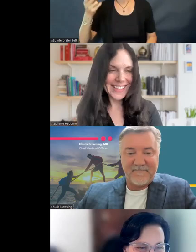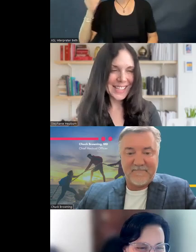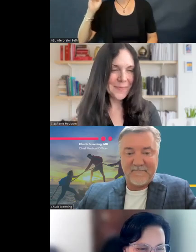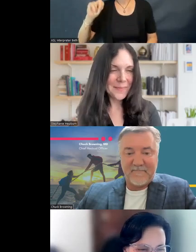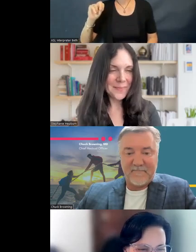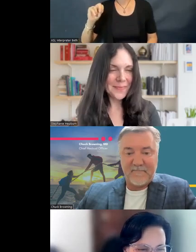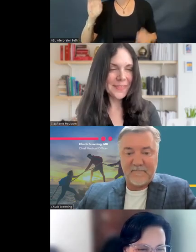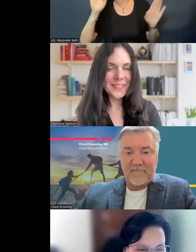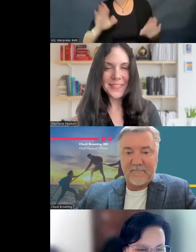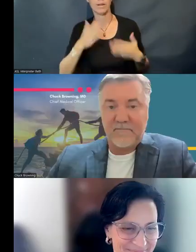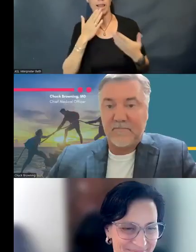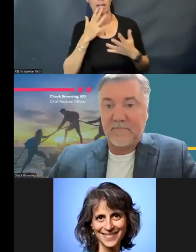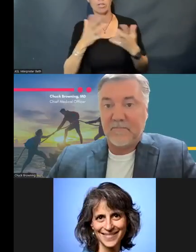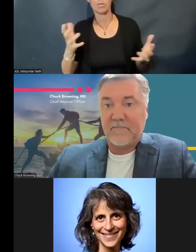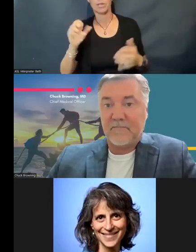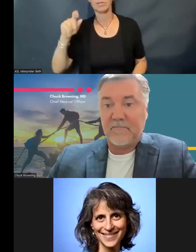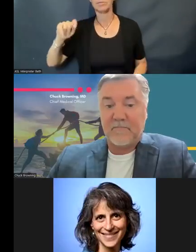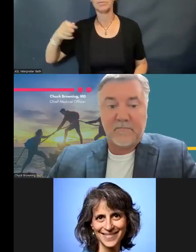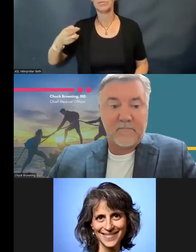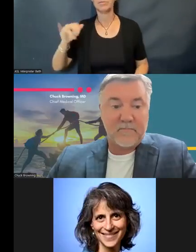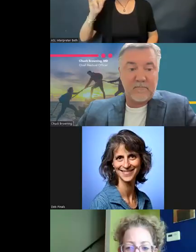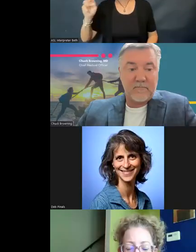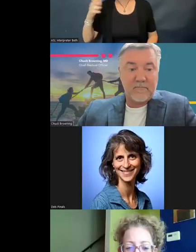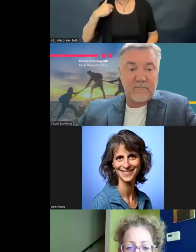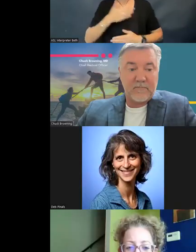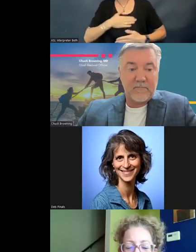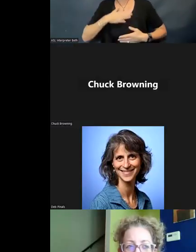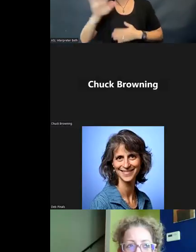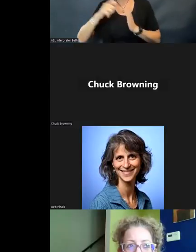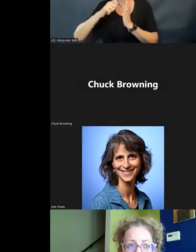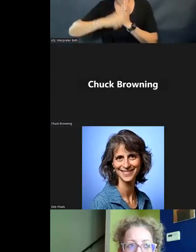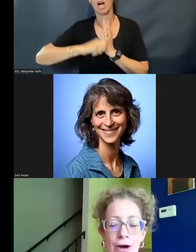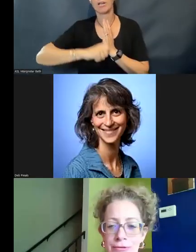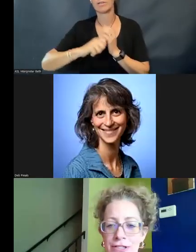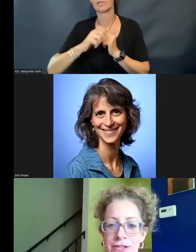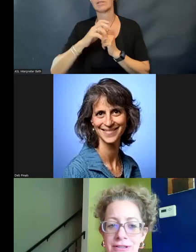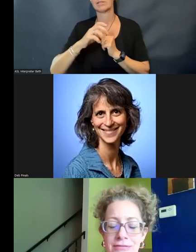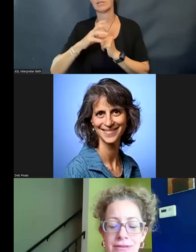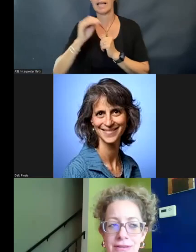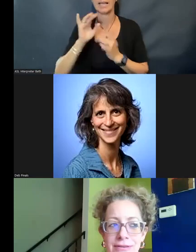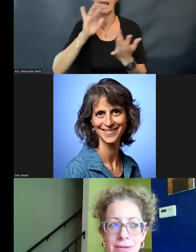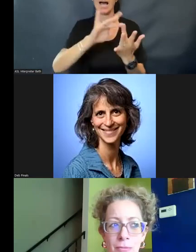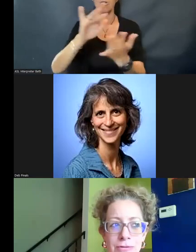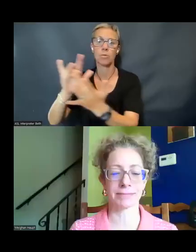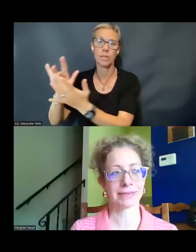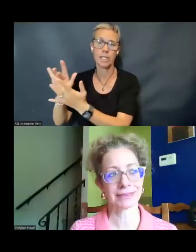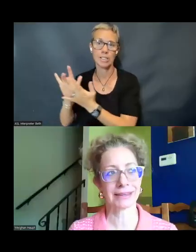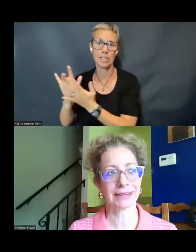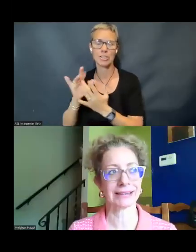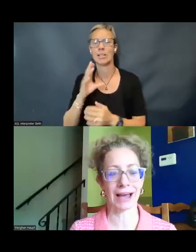Wonderful. Thank you so much, Stephanie. And just so appreciate your articles and the outreach and the